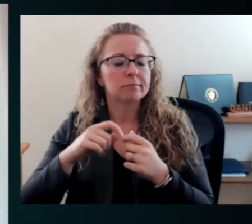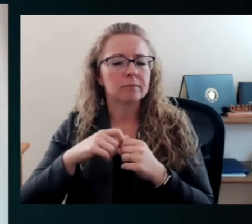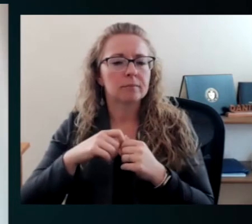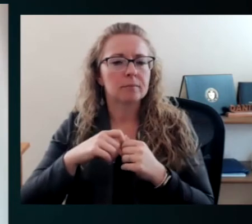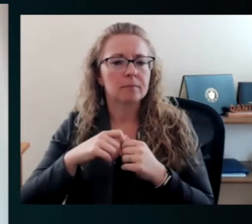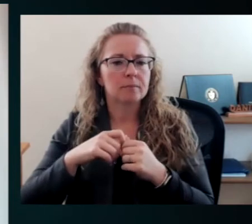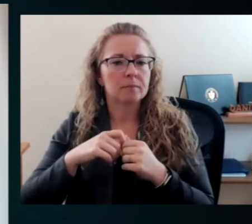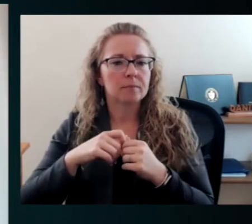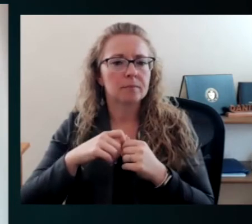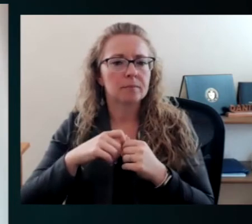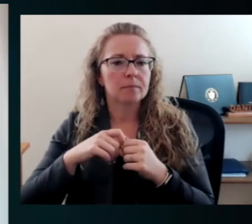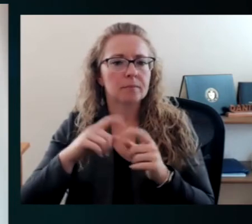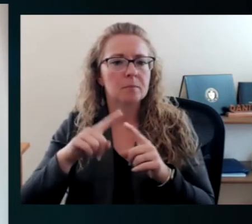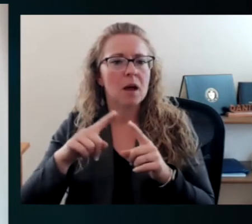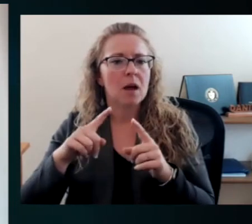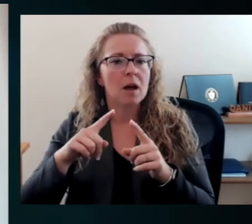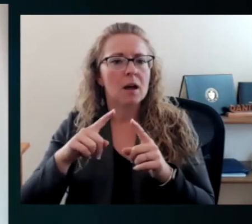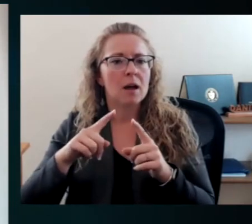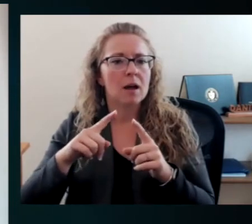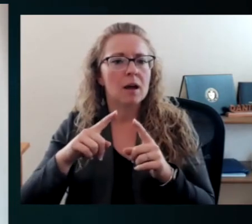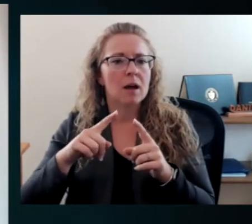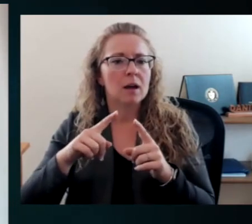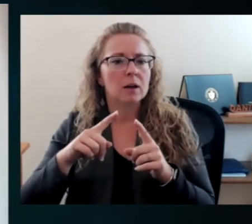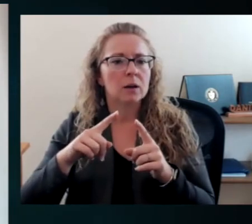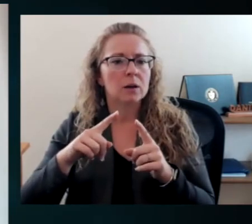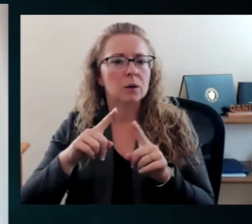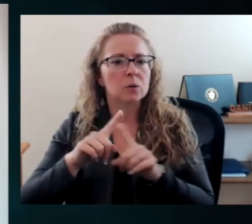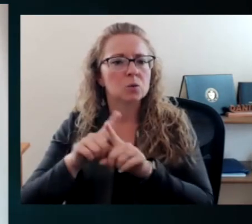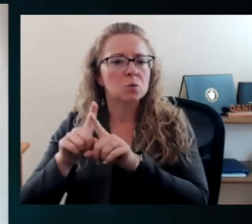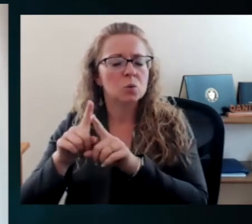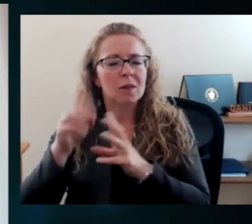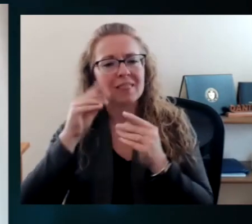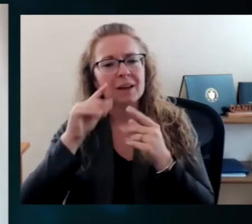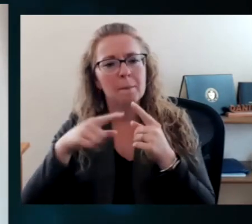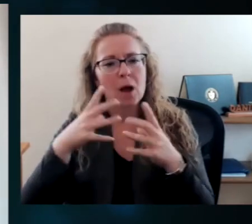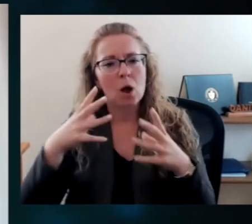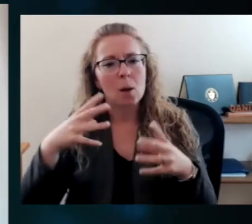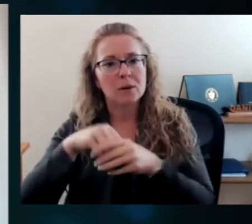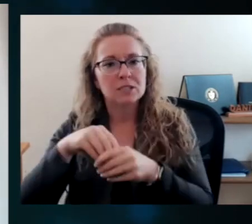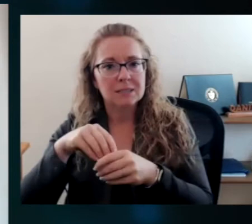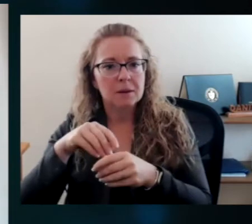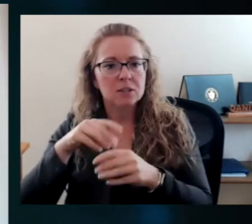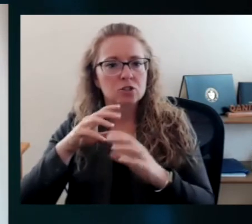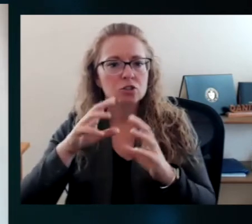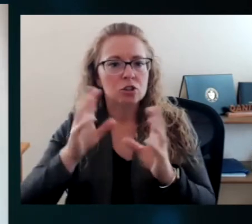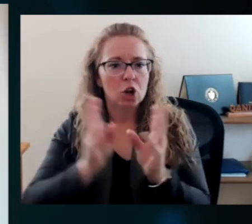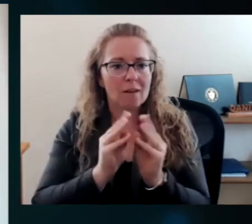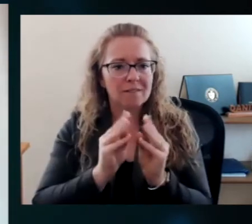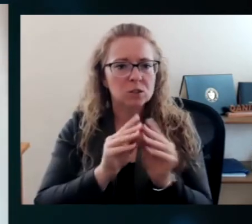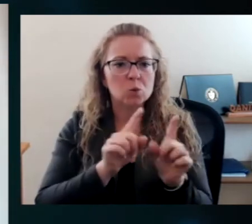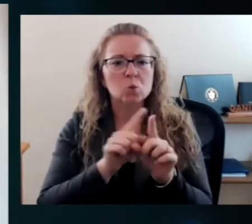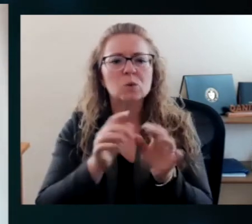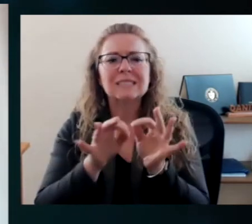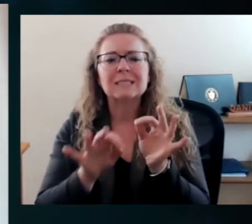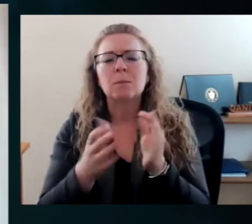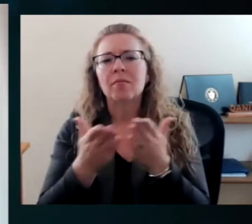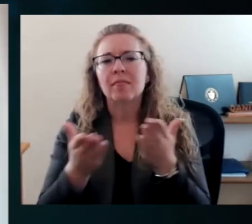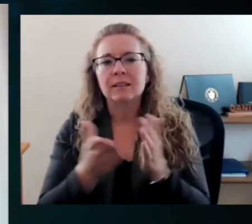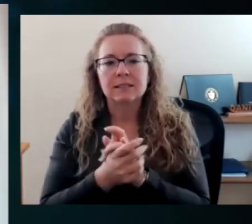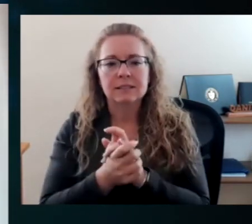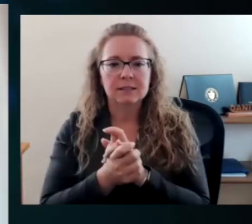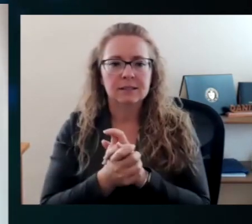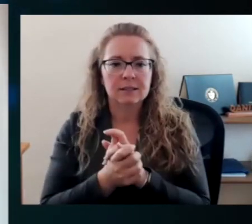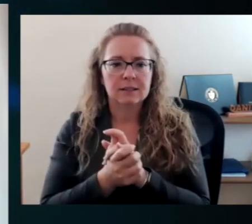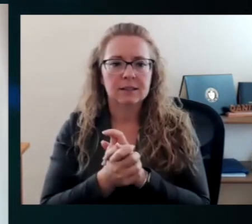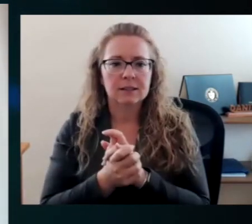a lot in terms of just thinking about participation in conferences, but also simple things like just I can speak from the